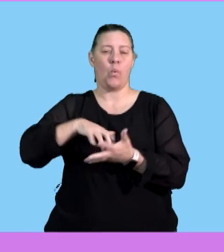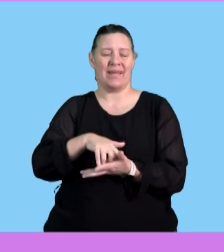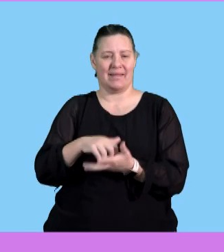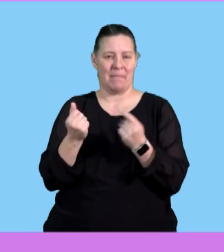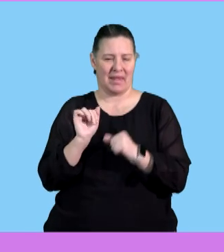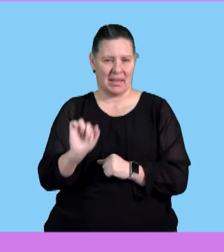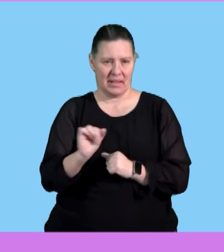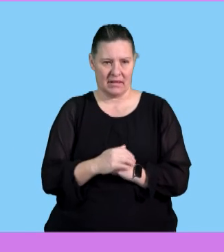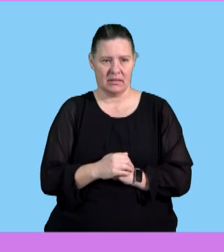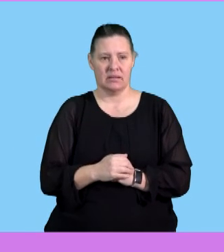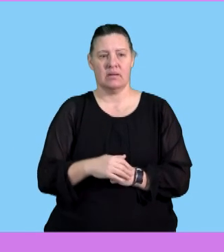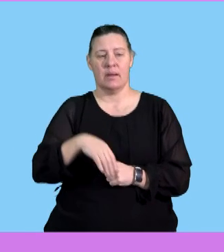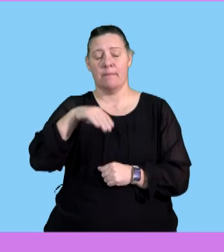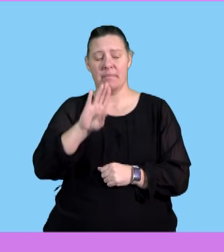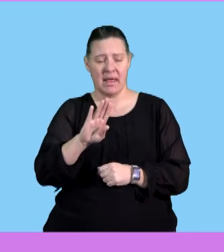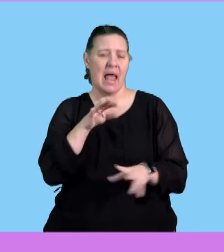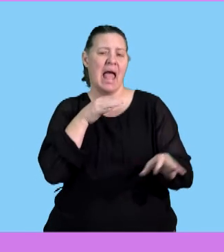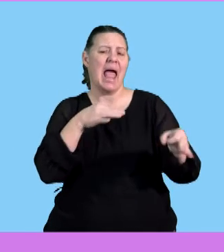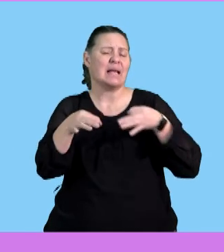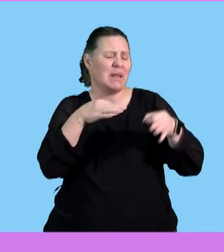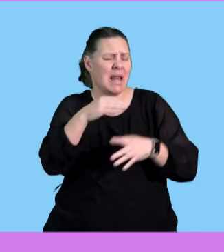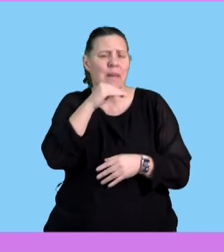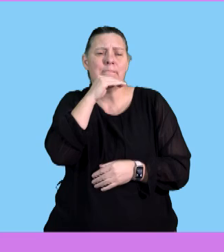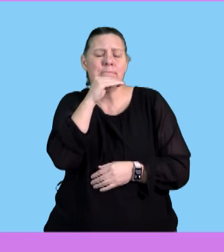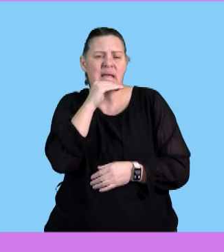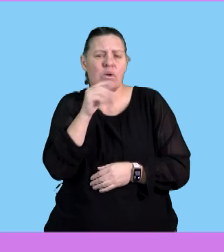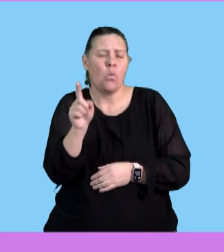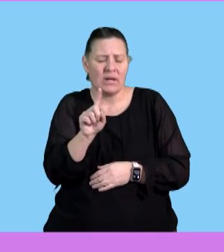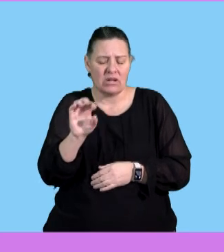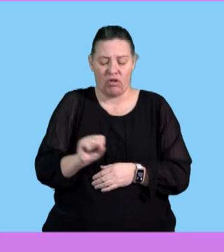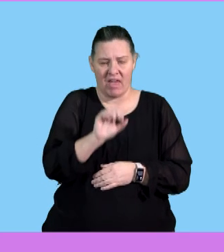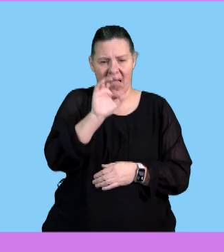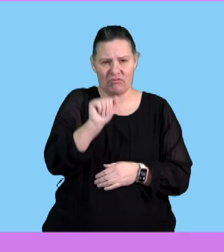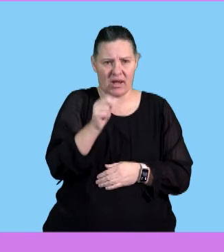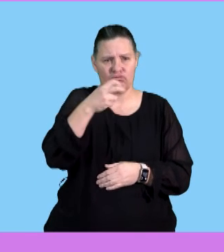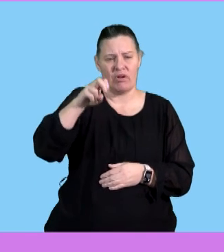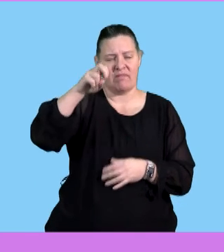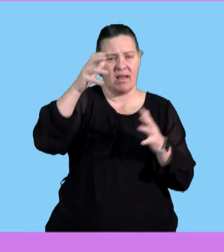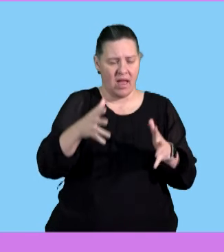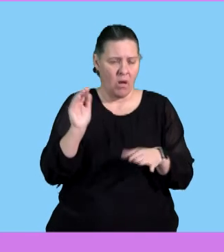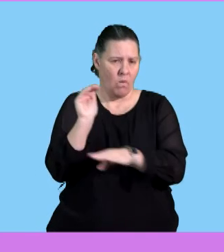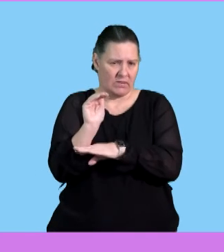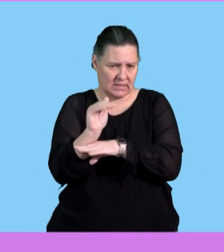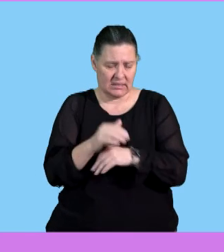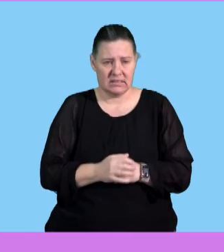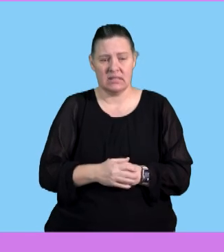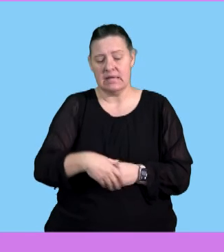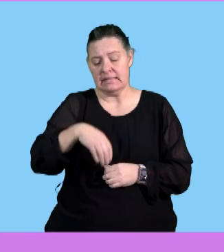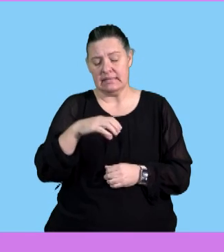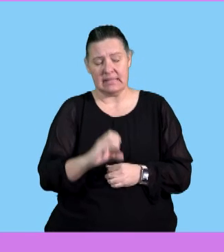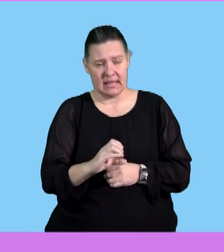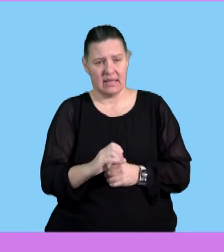the weakest? B, explain what it would mean to a South African traveling